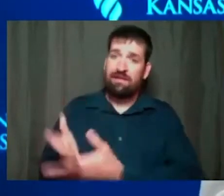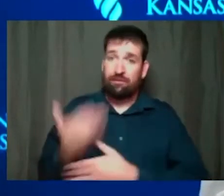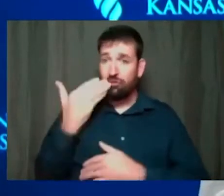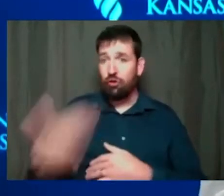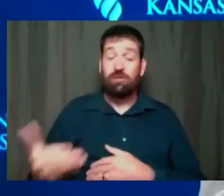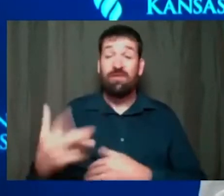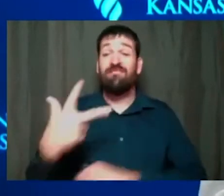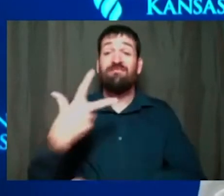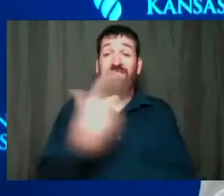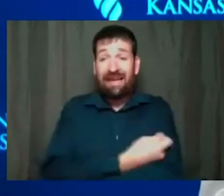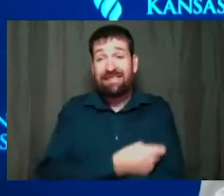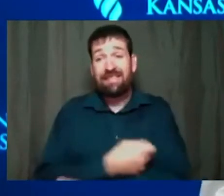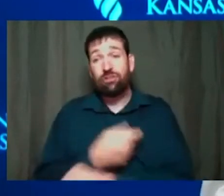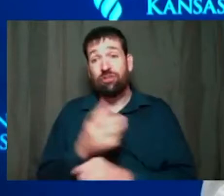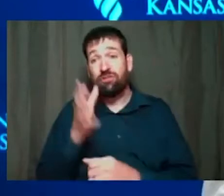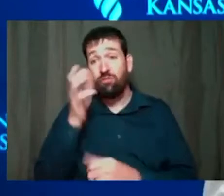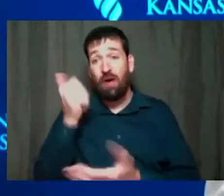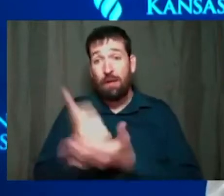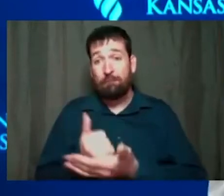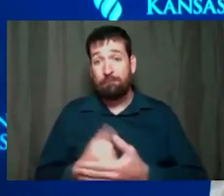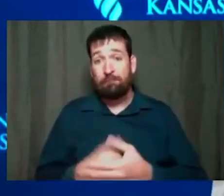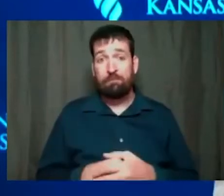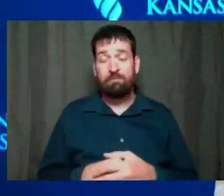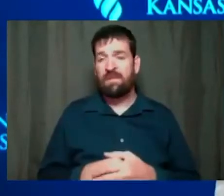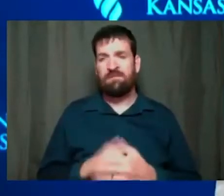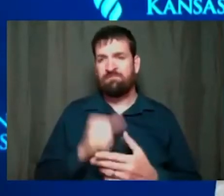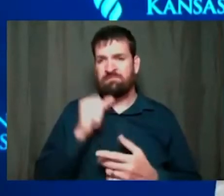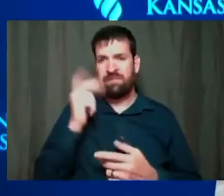do help in the elderly. We aren't seeing the scourge